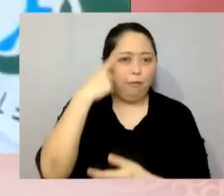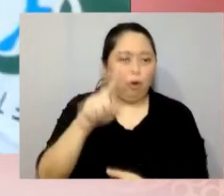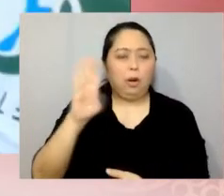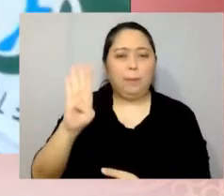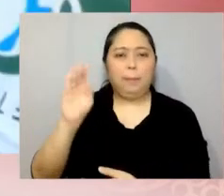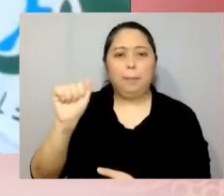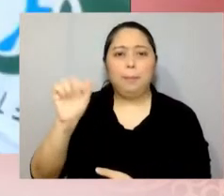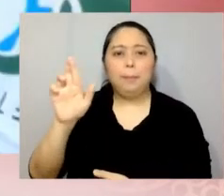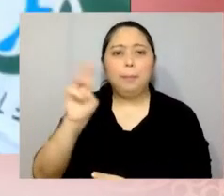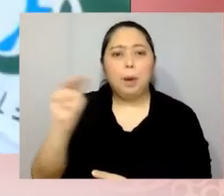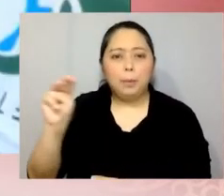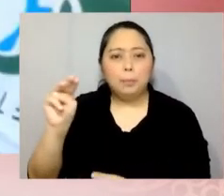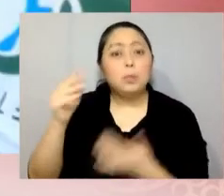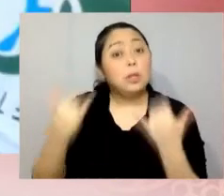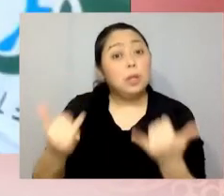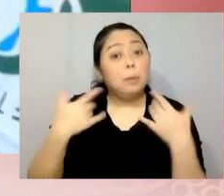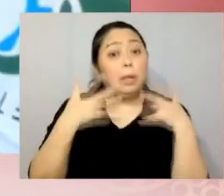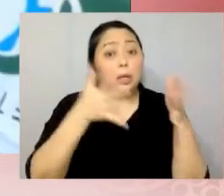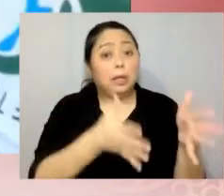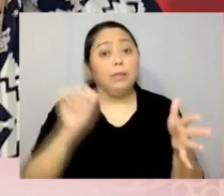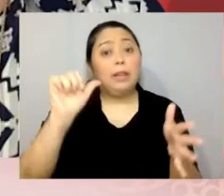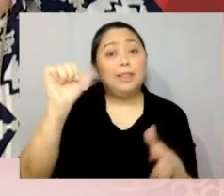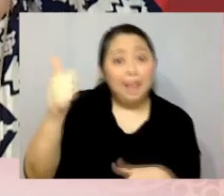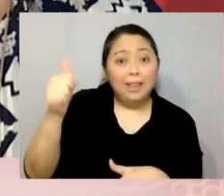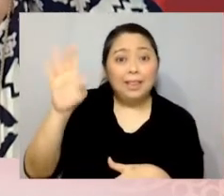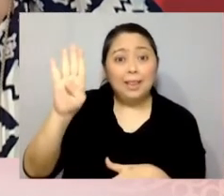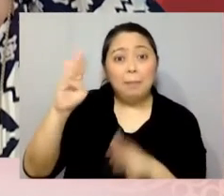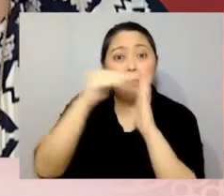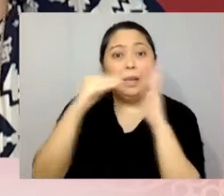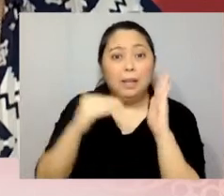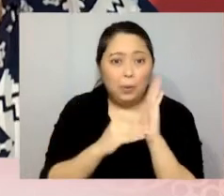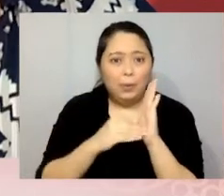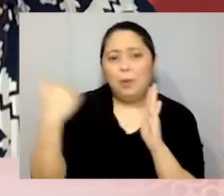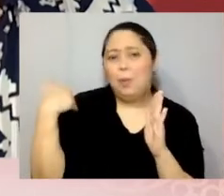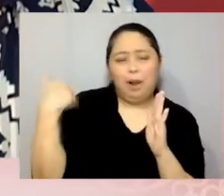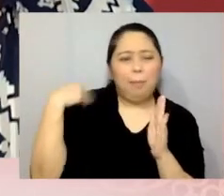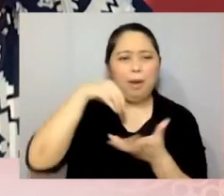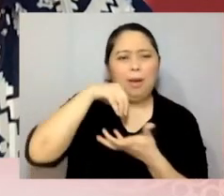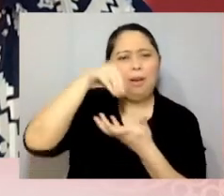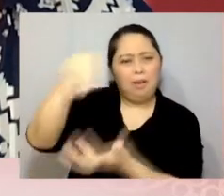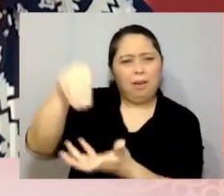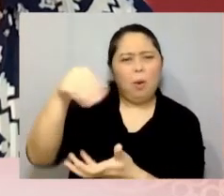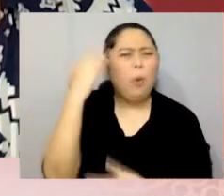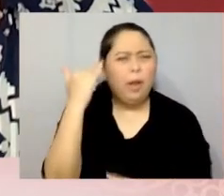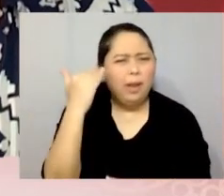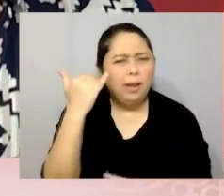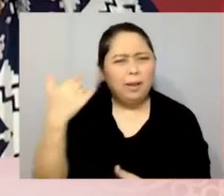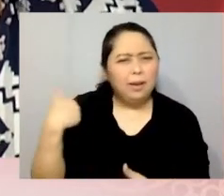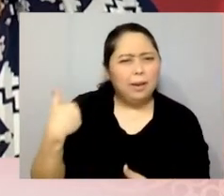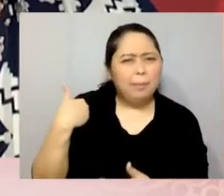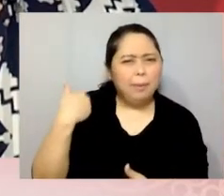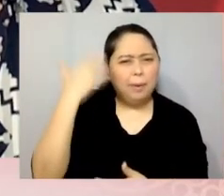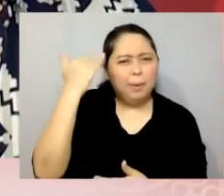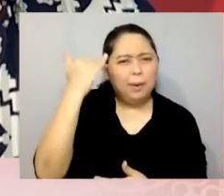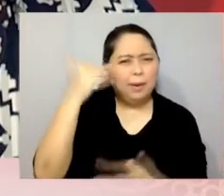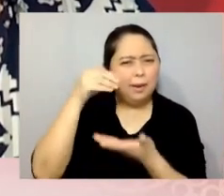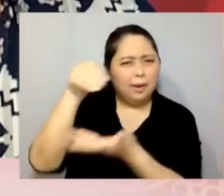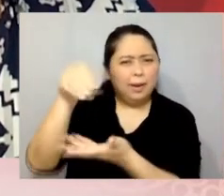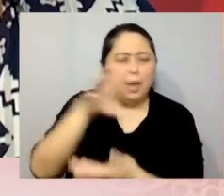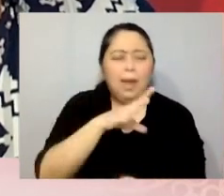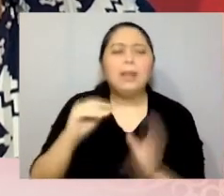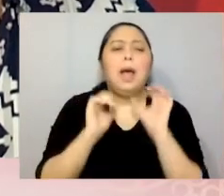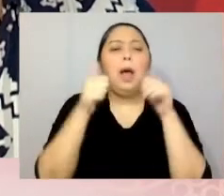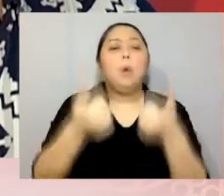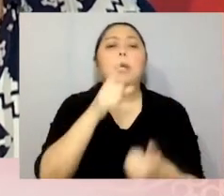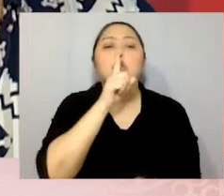one first is there's still 10 billion that has not yet been released. What is the reason for that? And how can you ensure